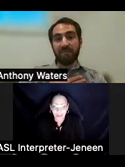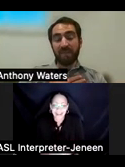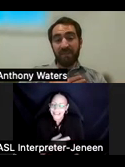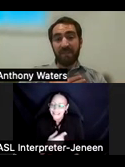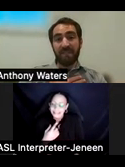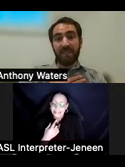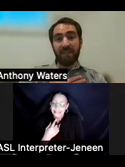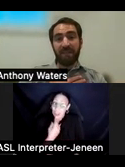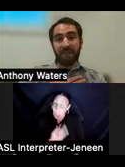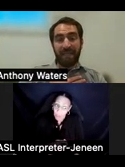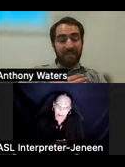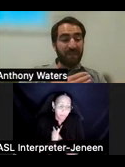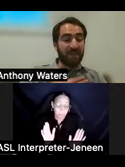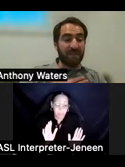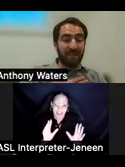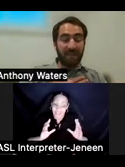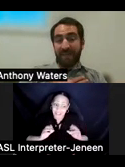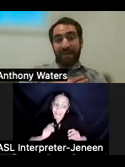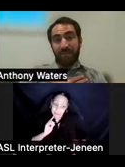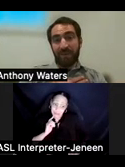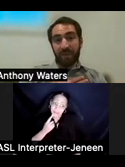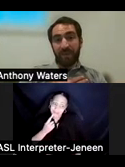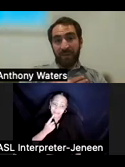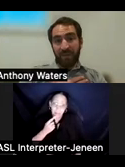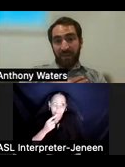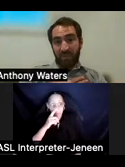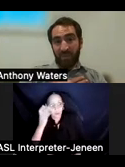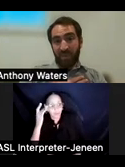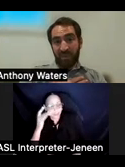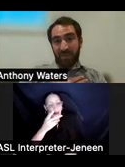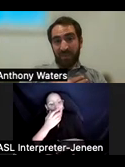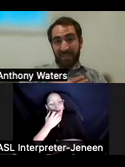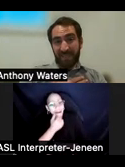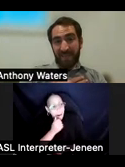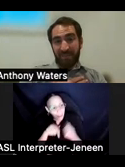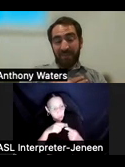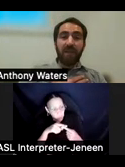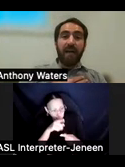it seriously. And it's because I care about you, and I want you to be safe.